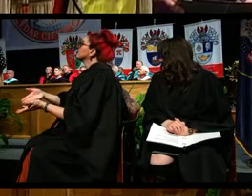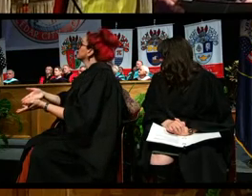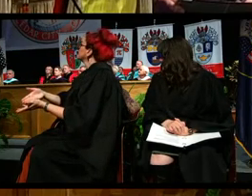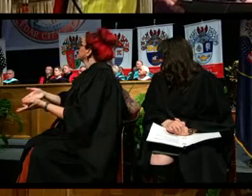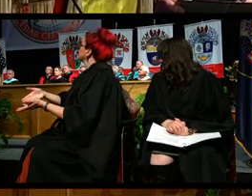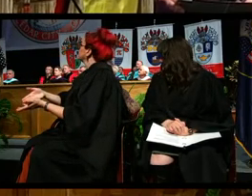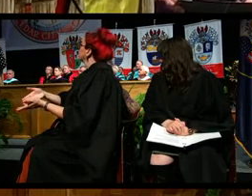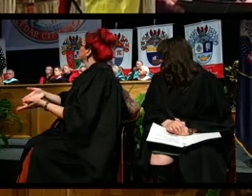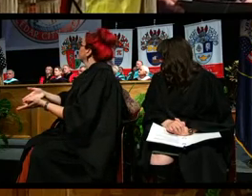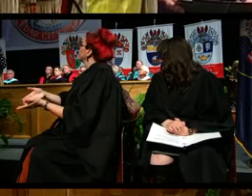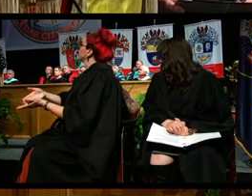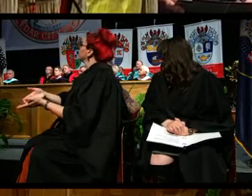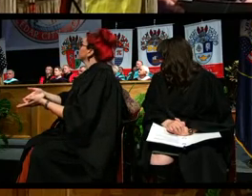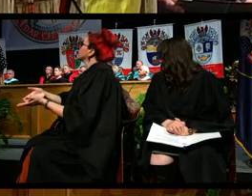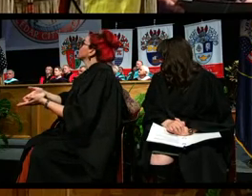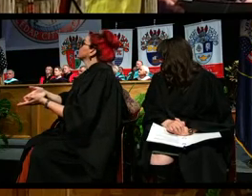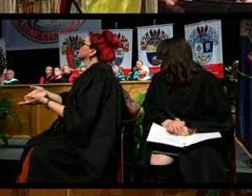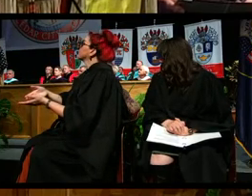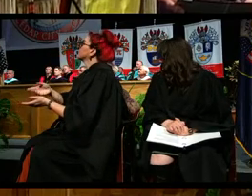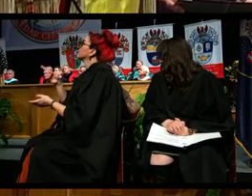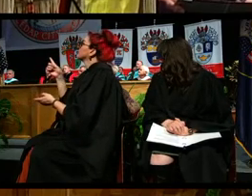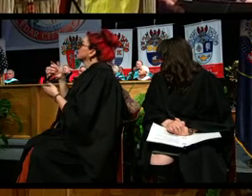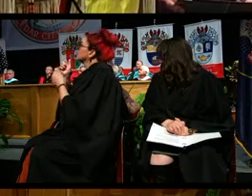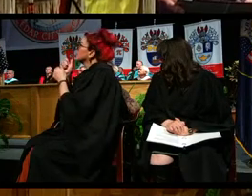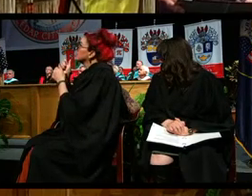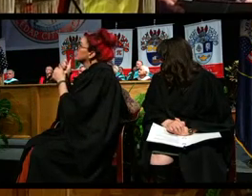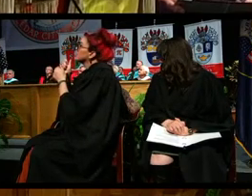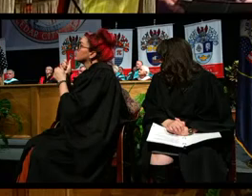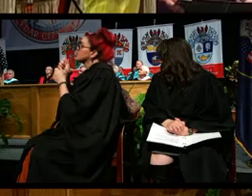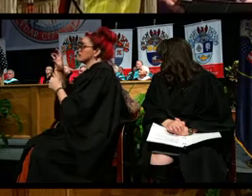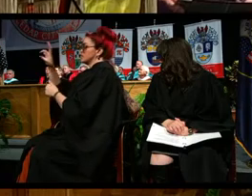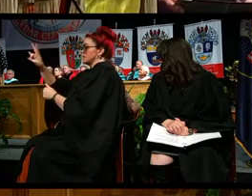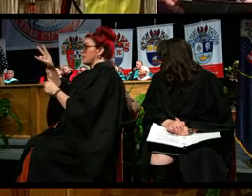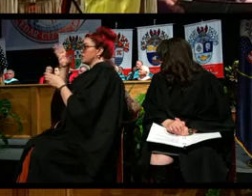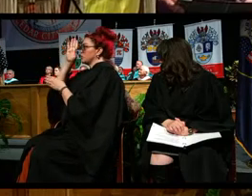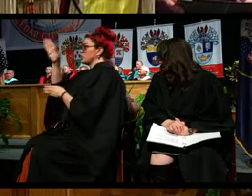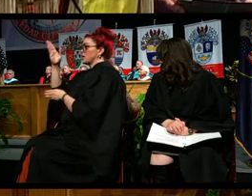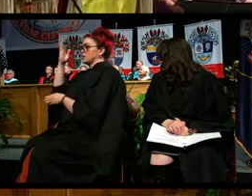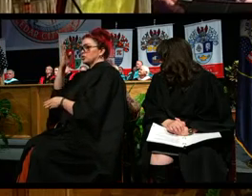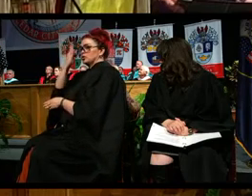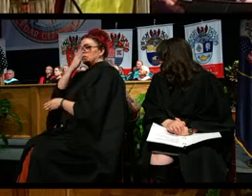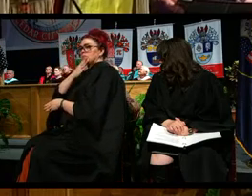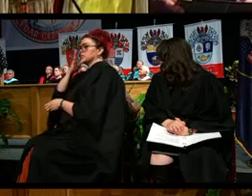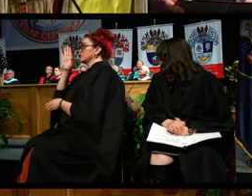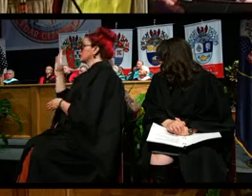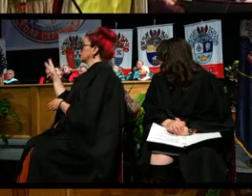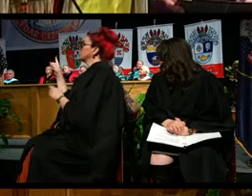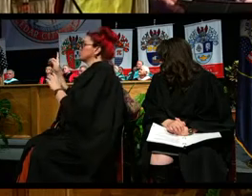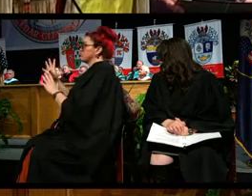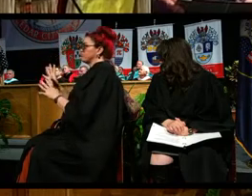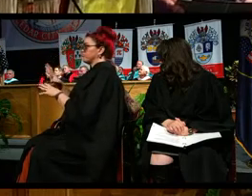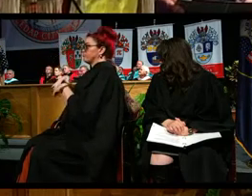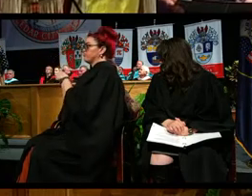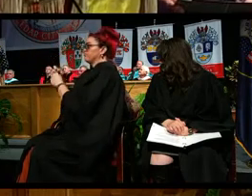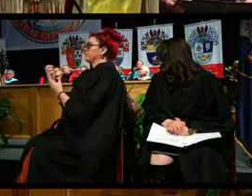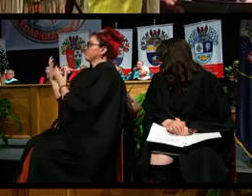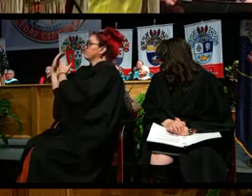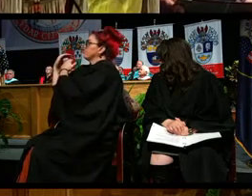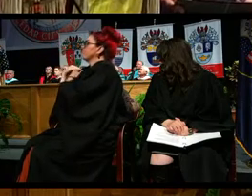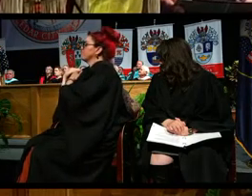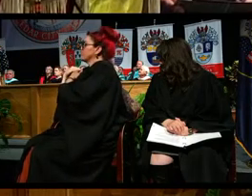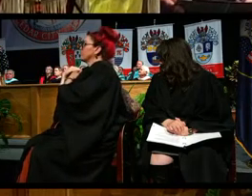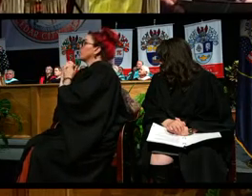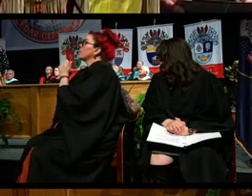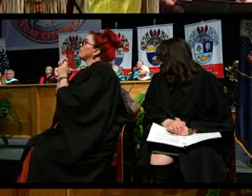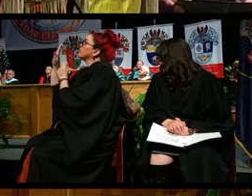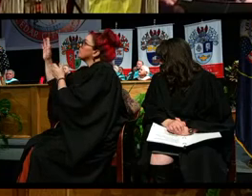The sacred seven directions, she will be able to take this responsibility with your